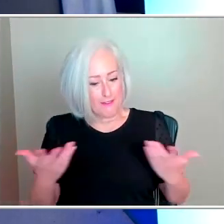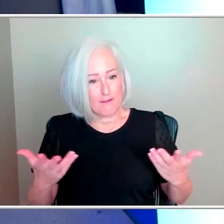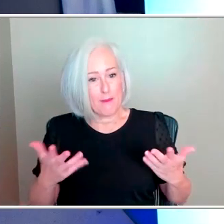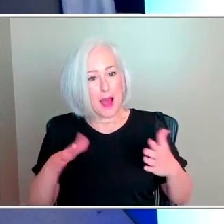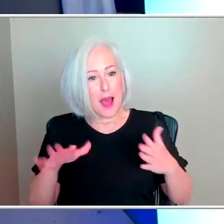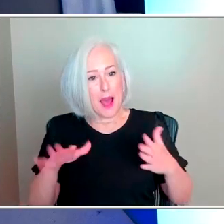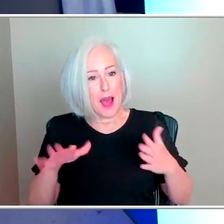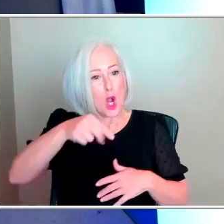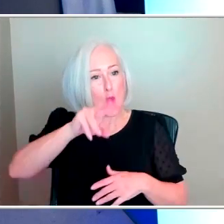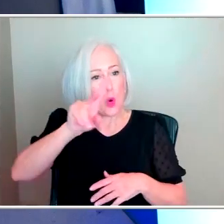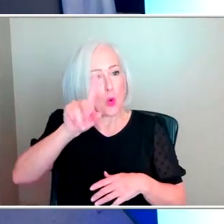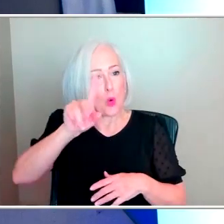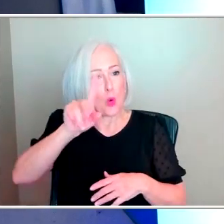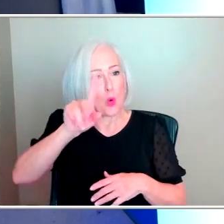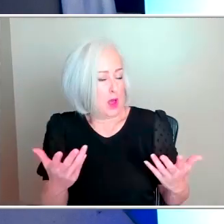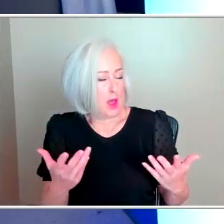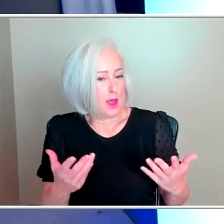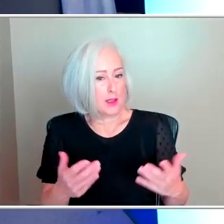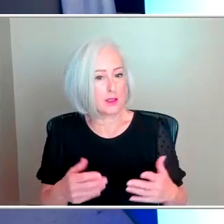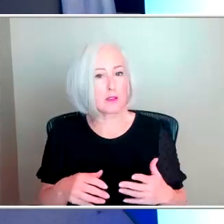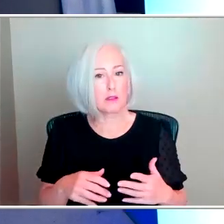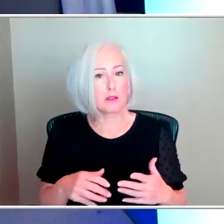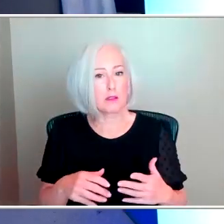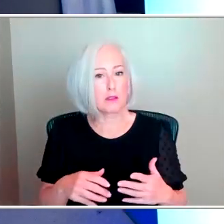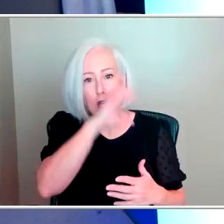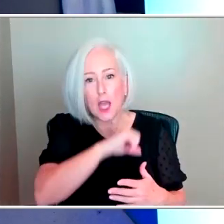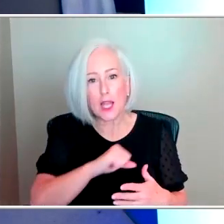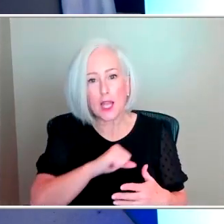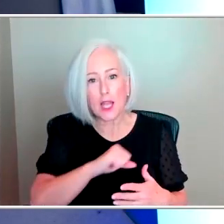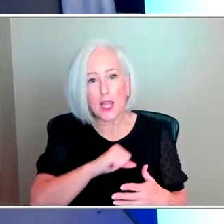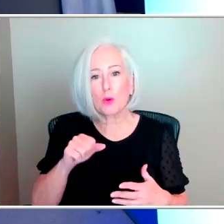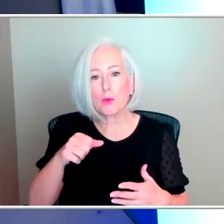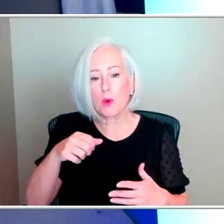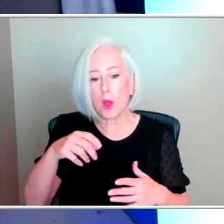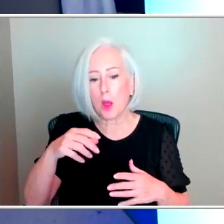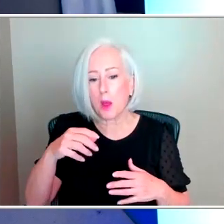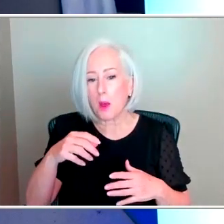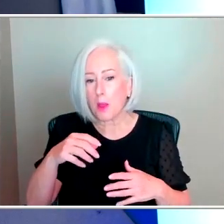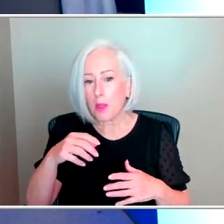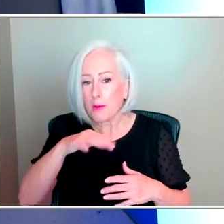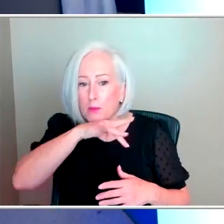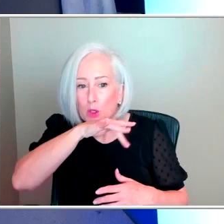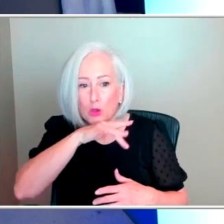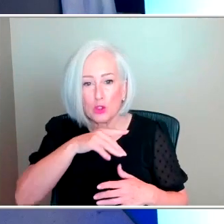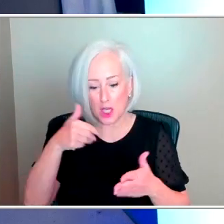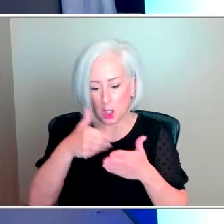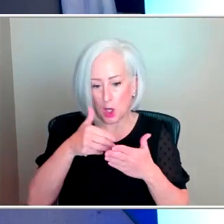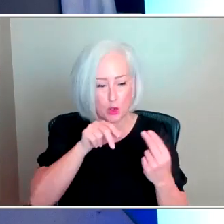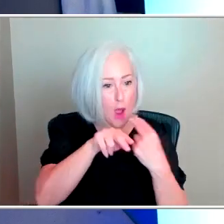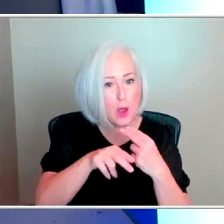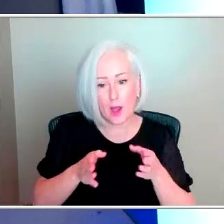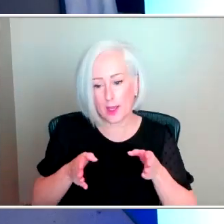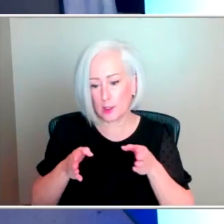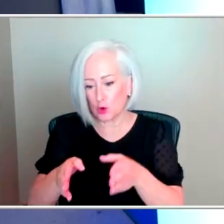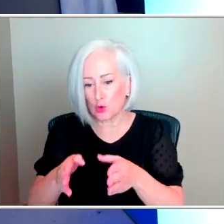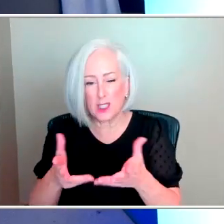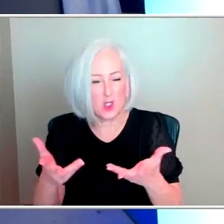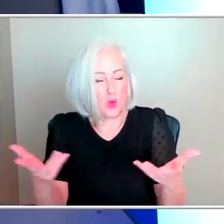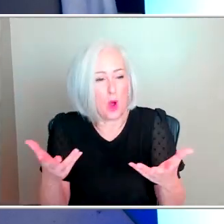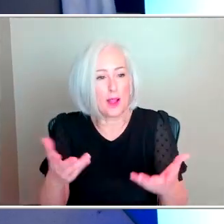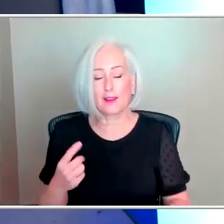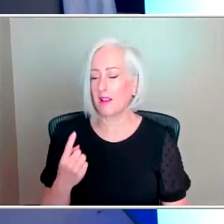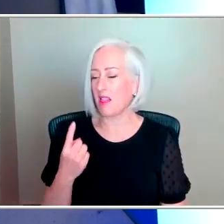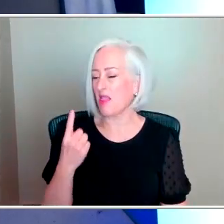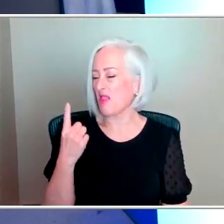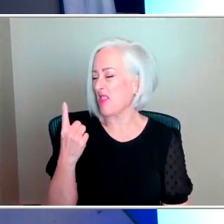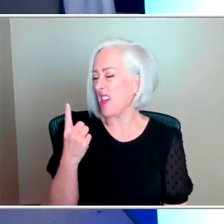fair to assume that this particle pollution is closer to busy streets, highways, or is that just one factor? Just one factor.